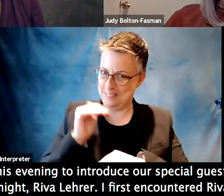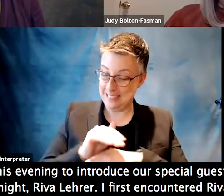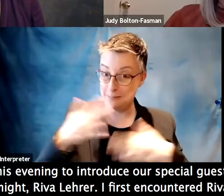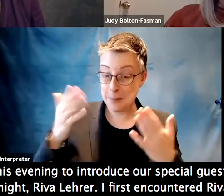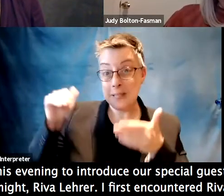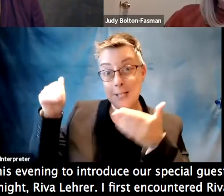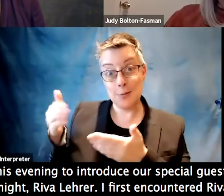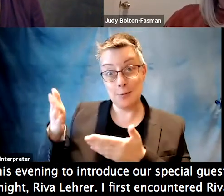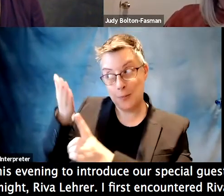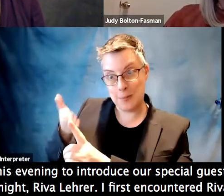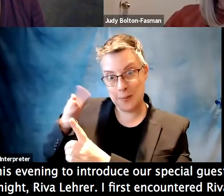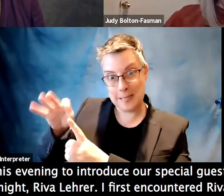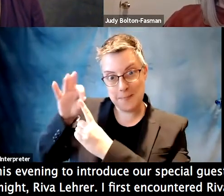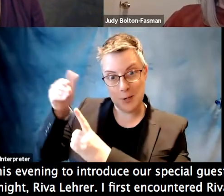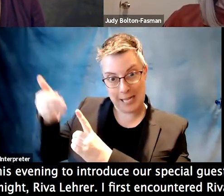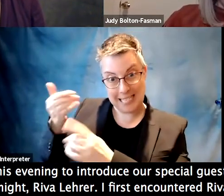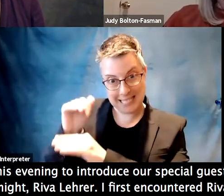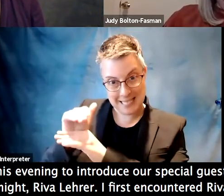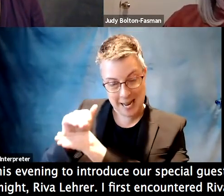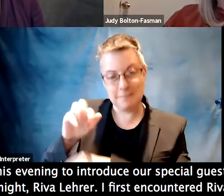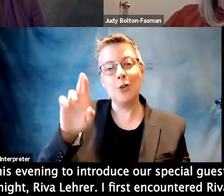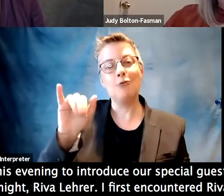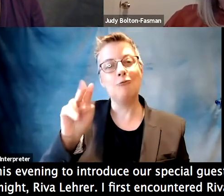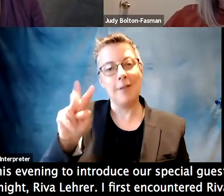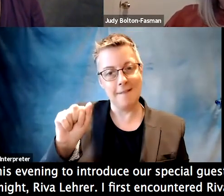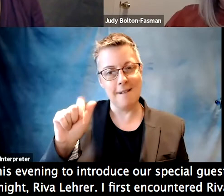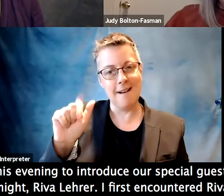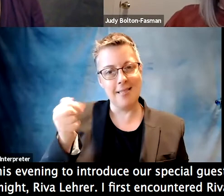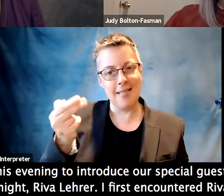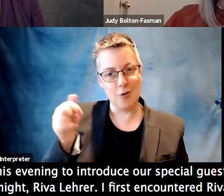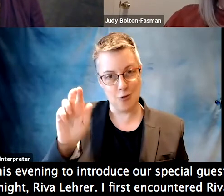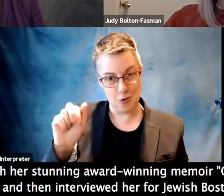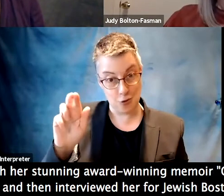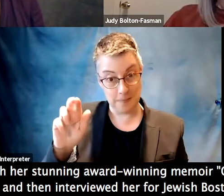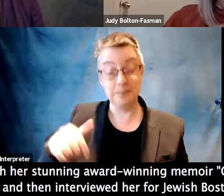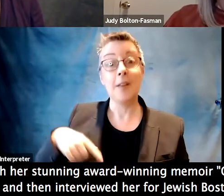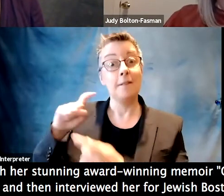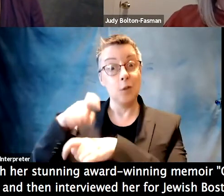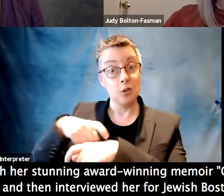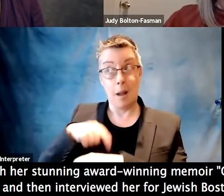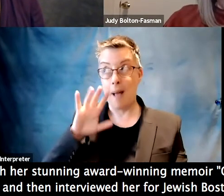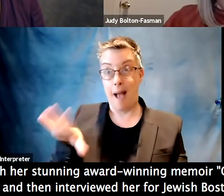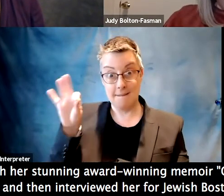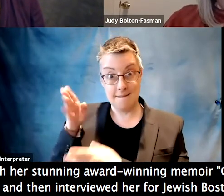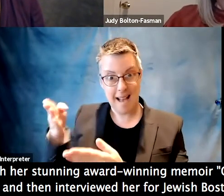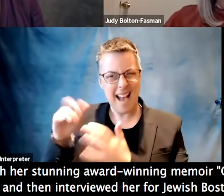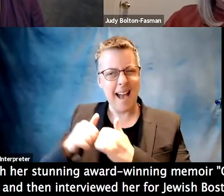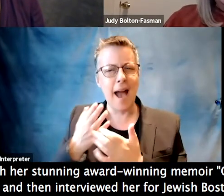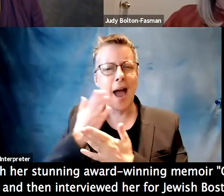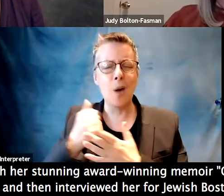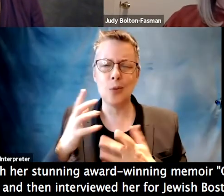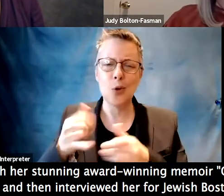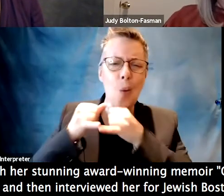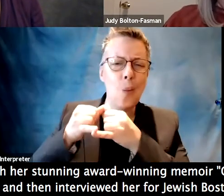introduce our special guest tonight, Riva Lehrer. I first encountered Riva through her stunning award-winning memoir,